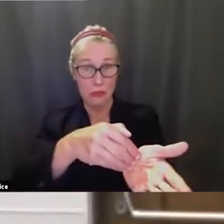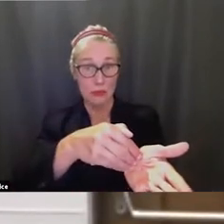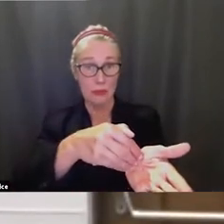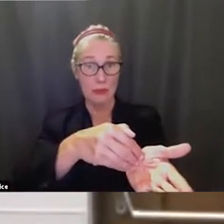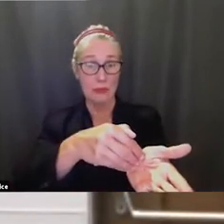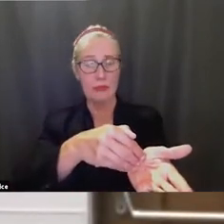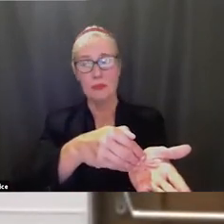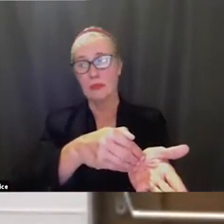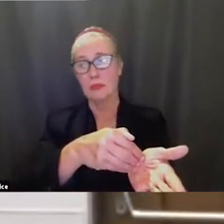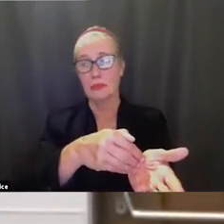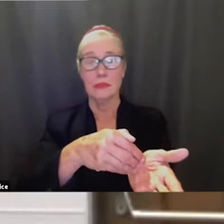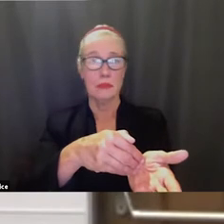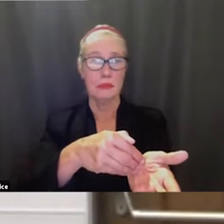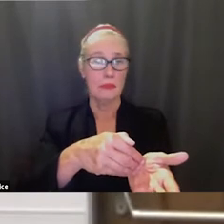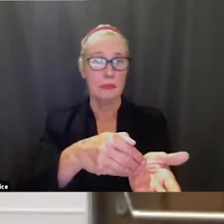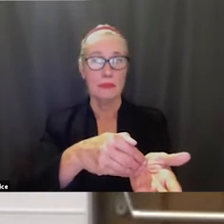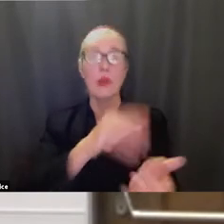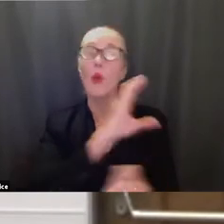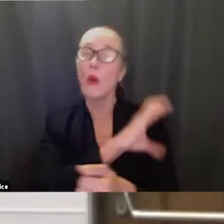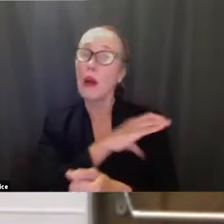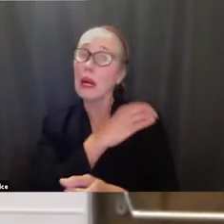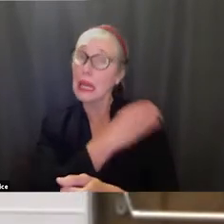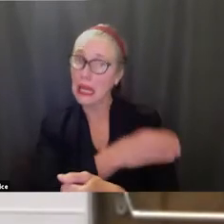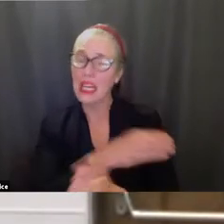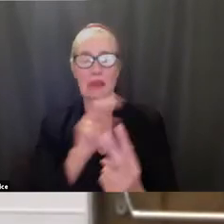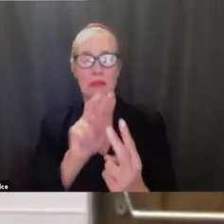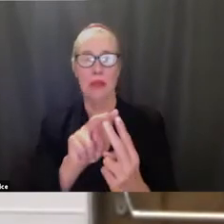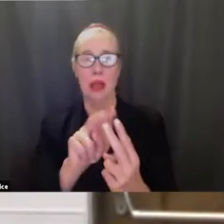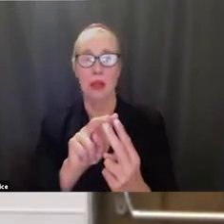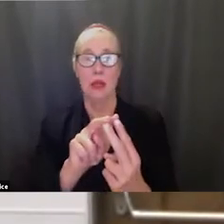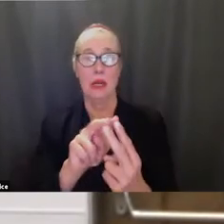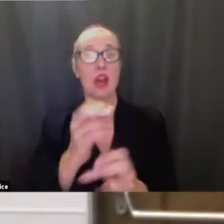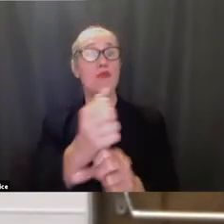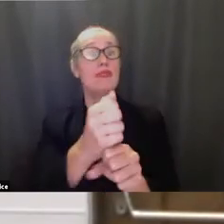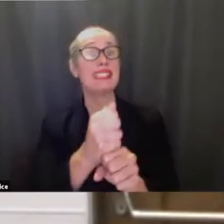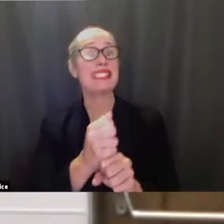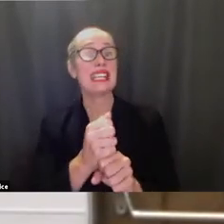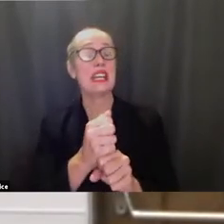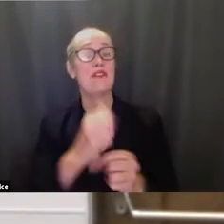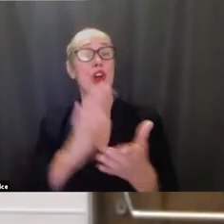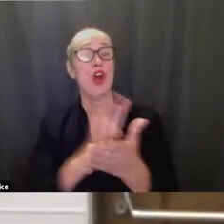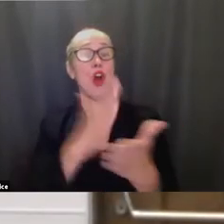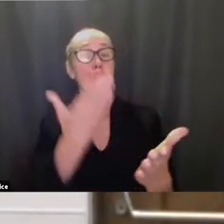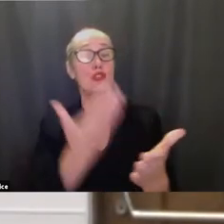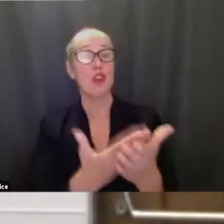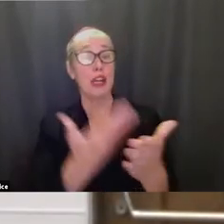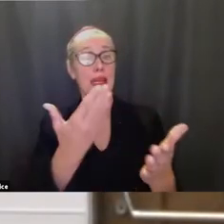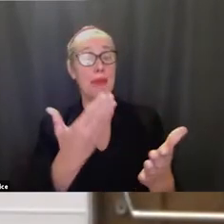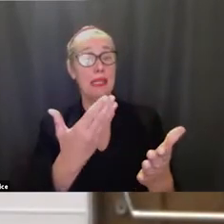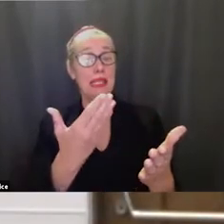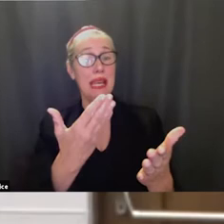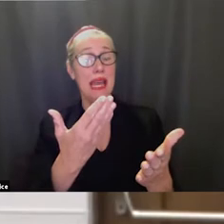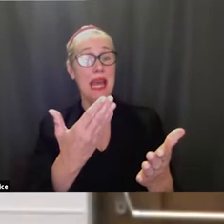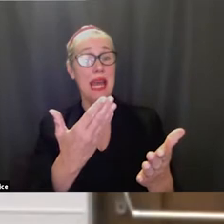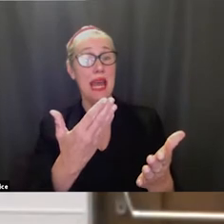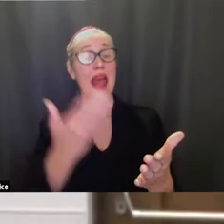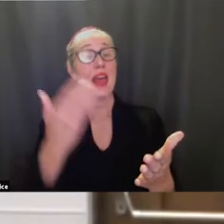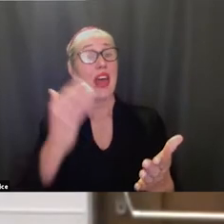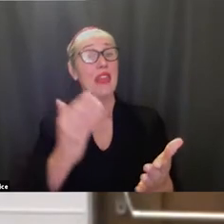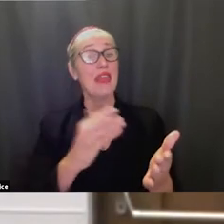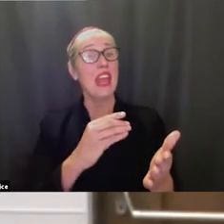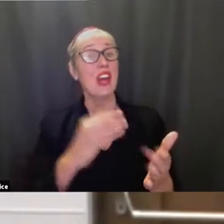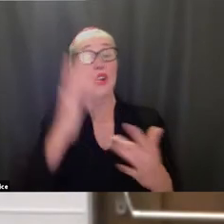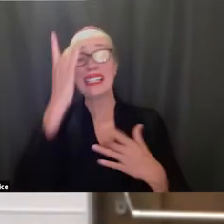or you know a clinic and receive documentation that their symptoms are a result of another